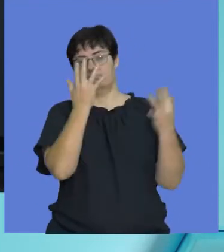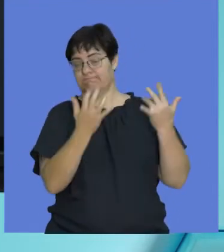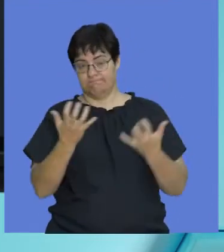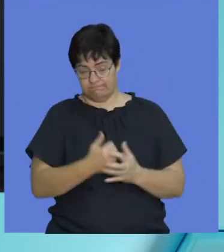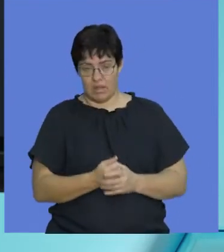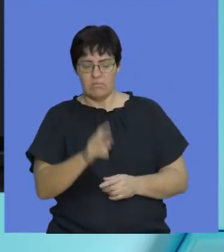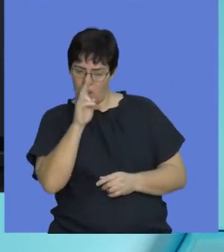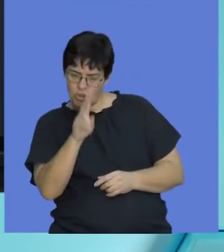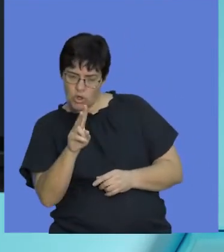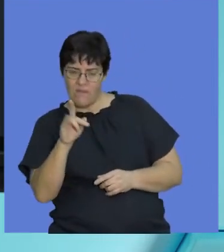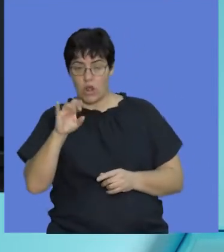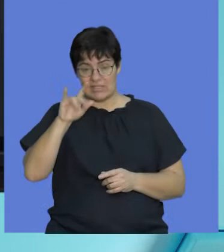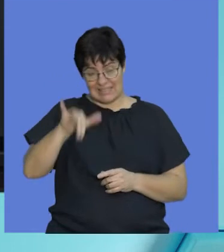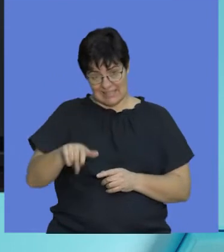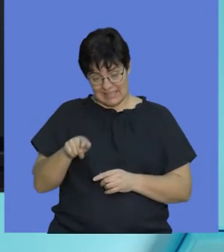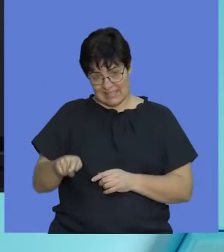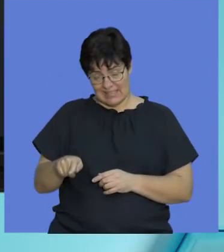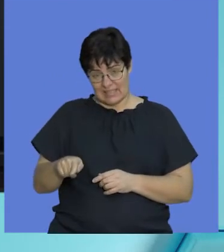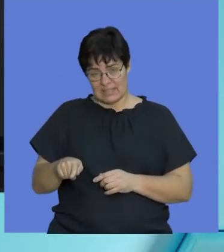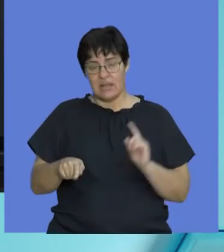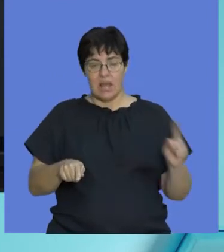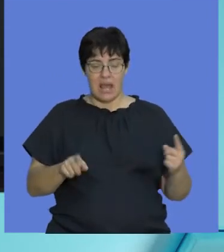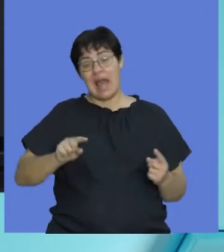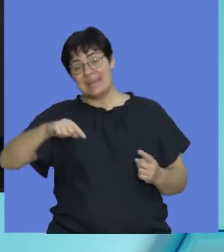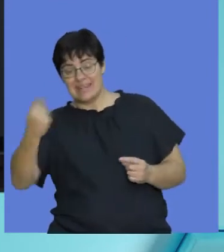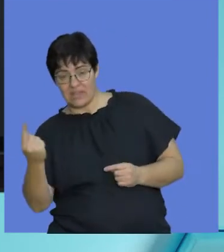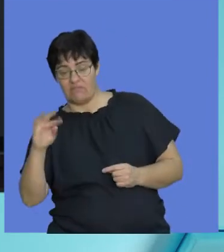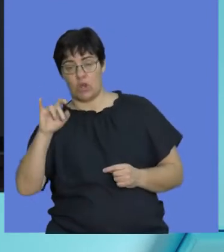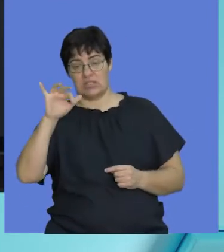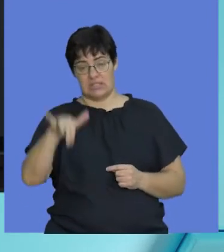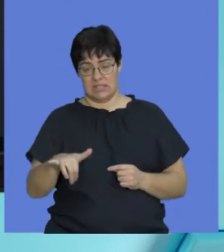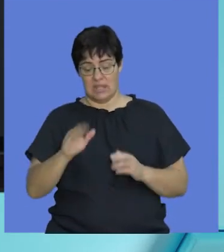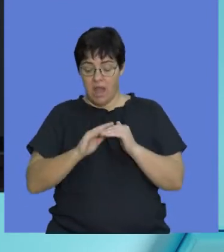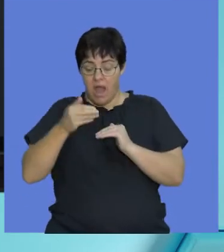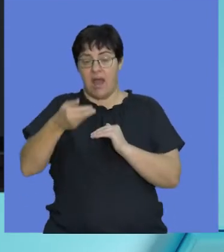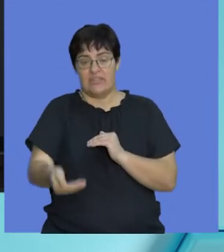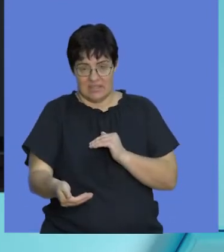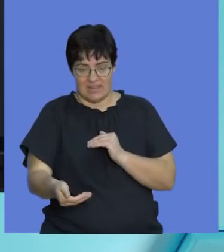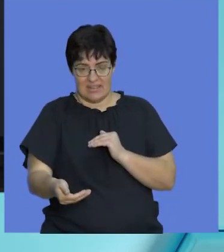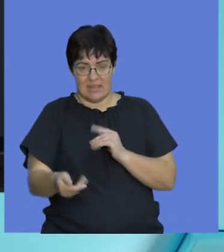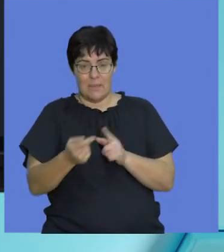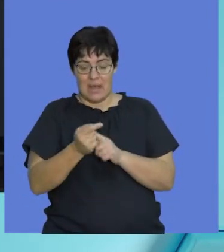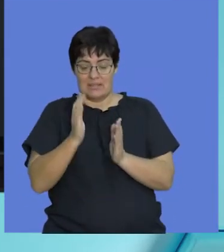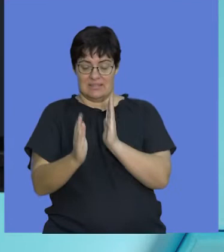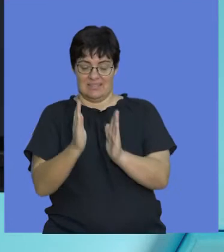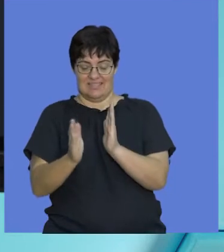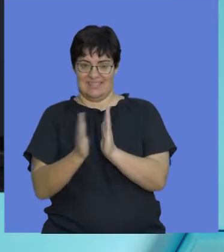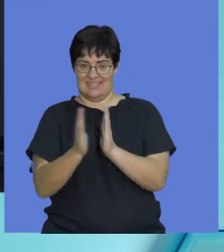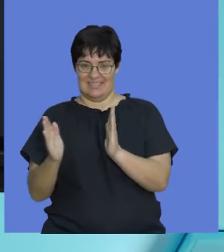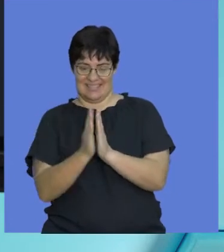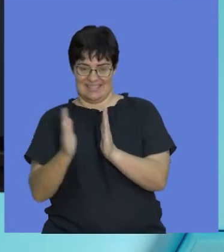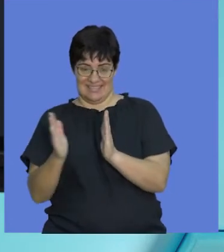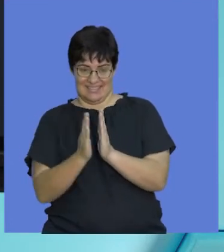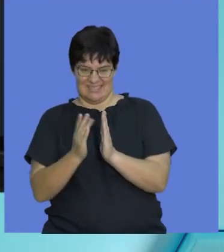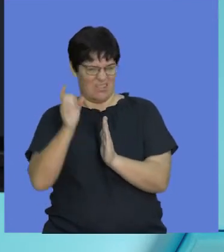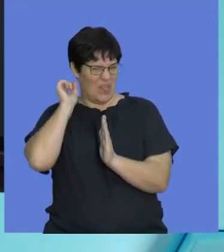look at situations where there's a velocity and then there's another velocity afterwards, but we're not going to worry too much